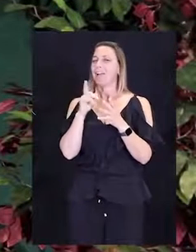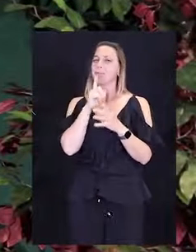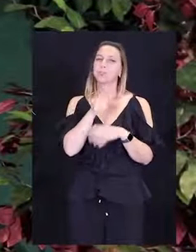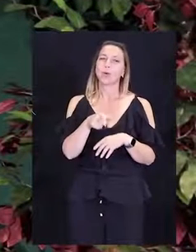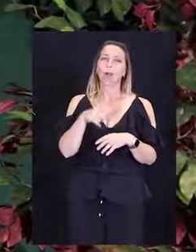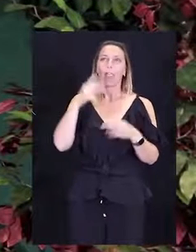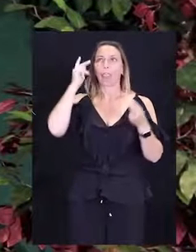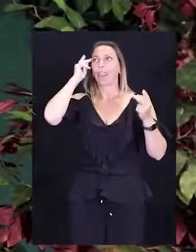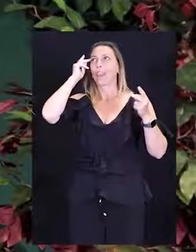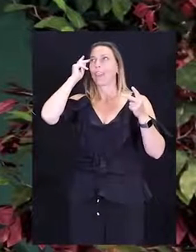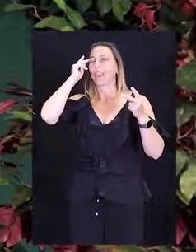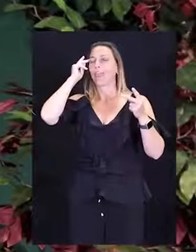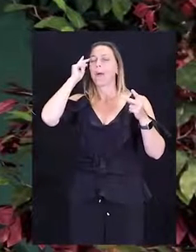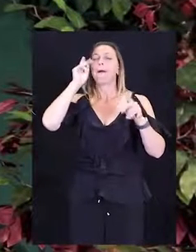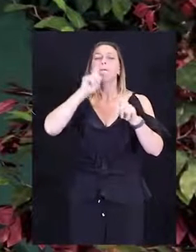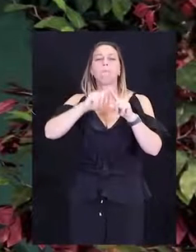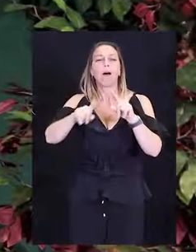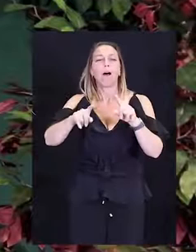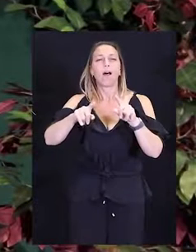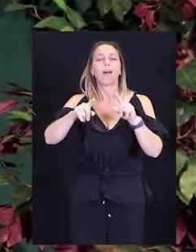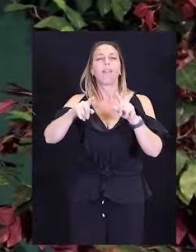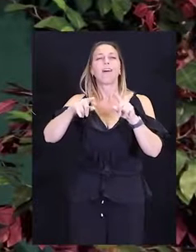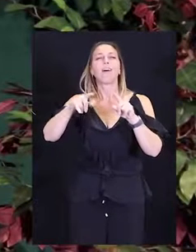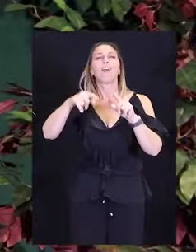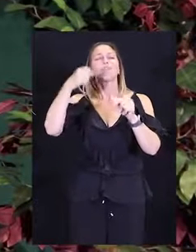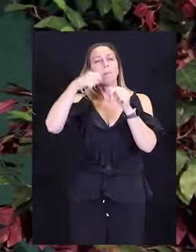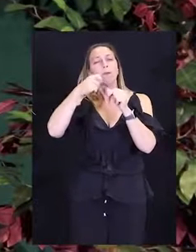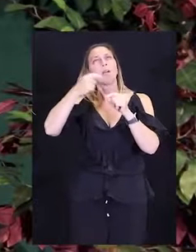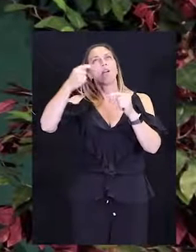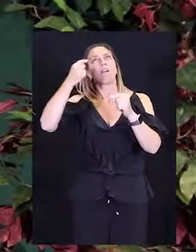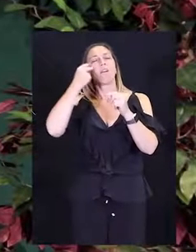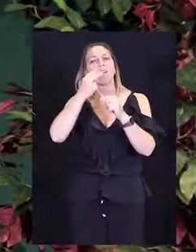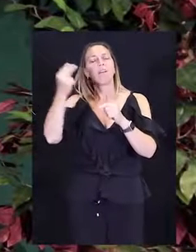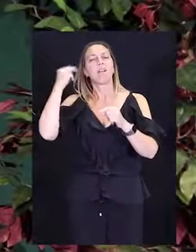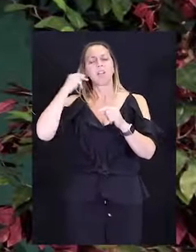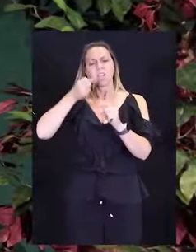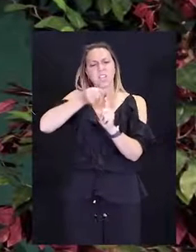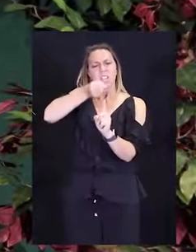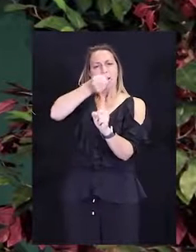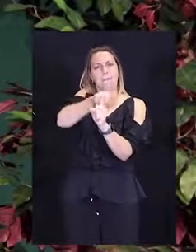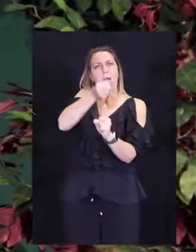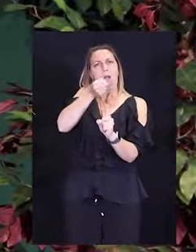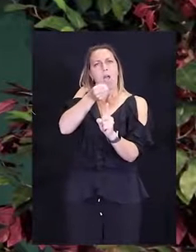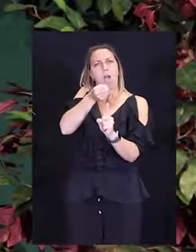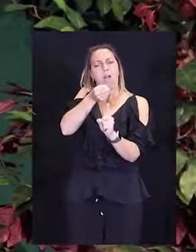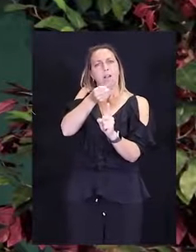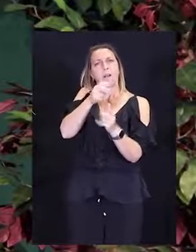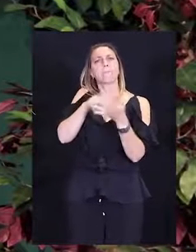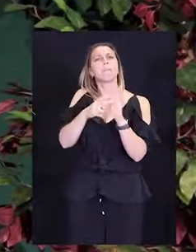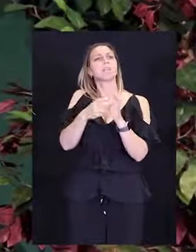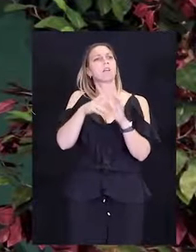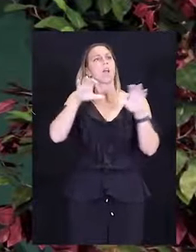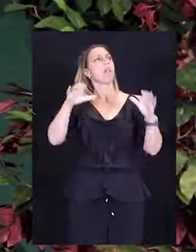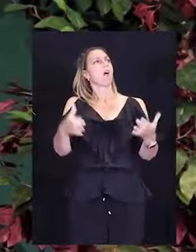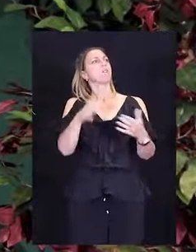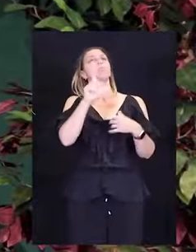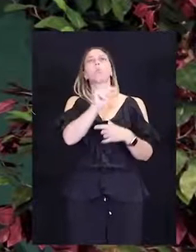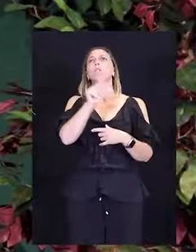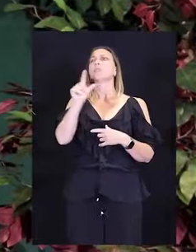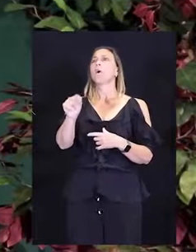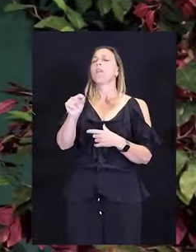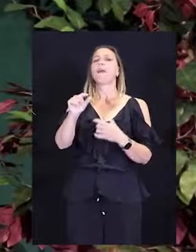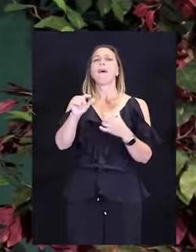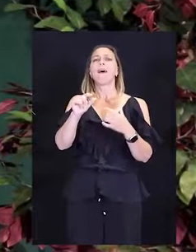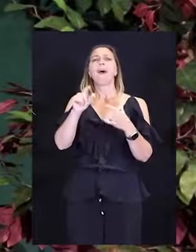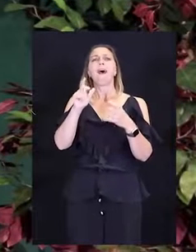going to be. But let's go back to the legacy part. Your legacy, in short, is how your class will be remembered. It's hard